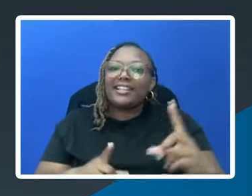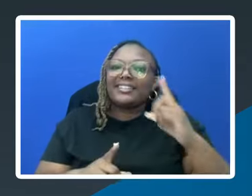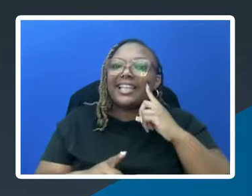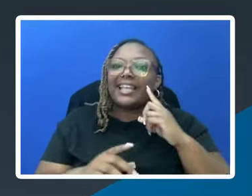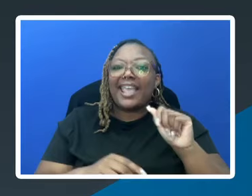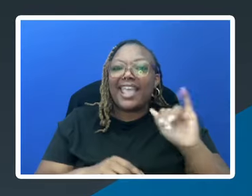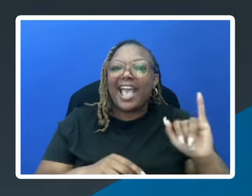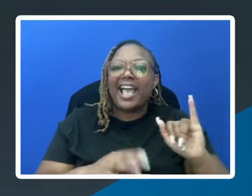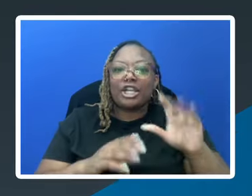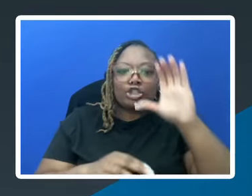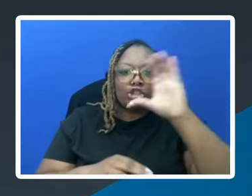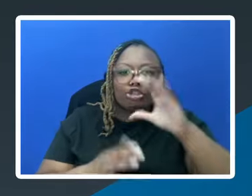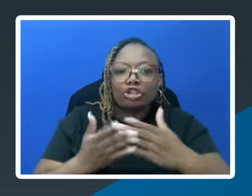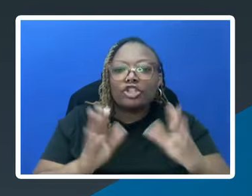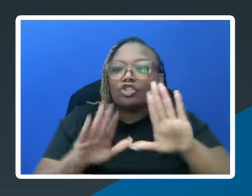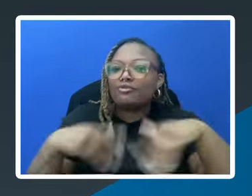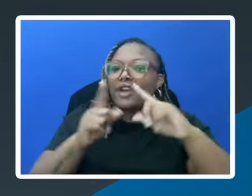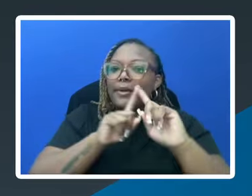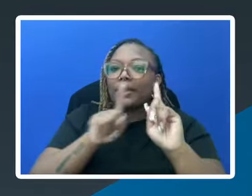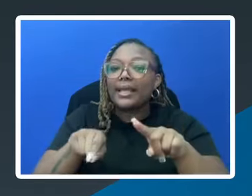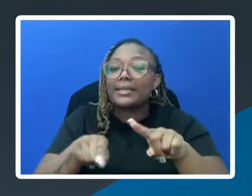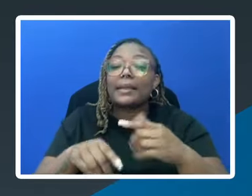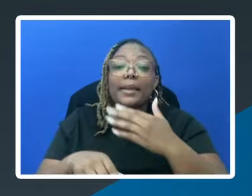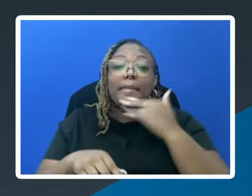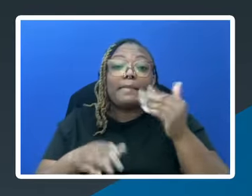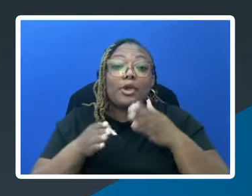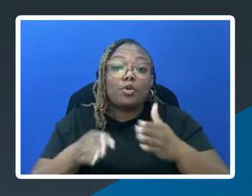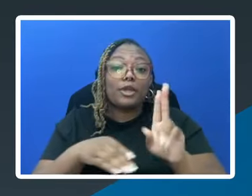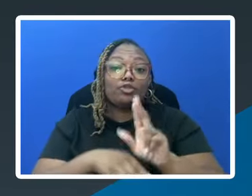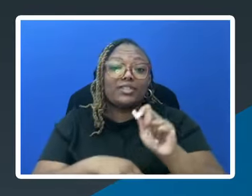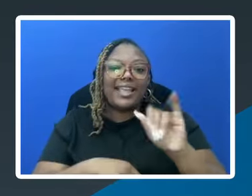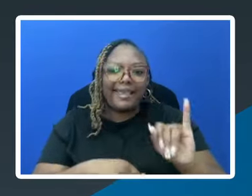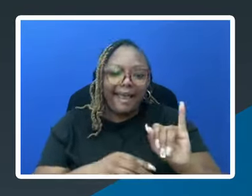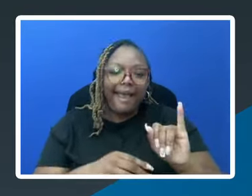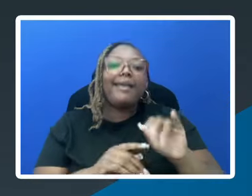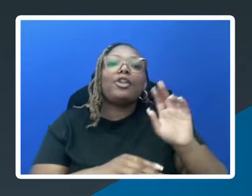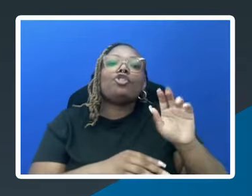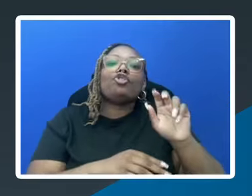far more powerful way to use AI would be to actually use it as a tool